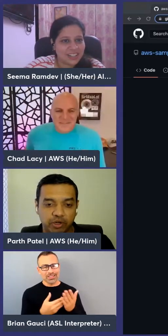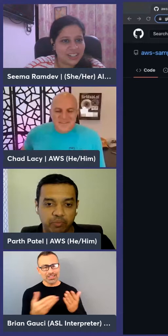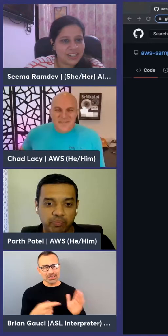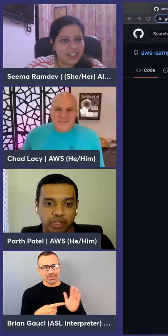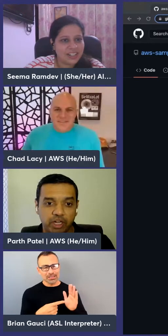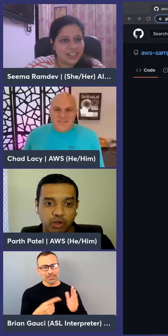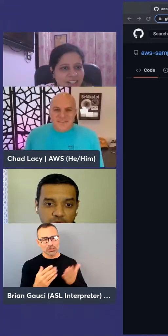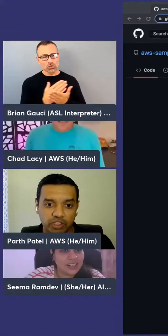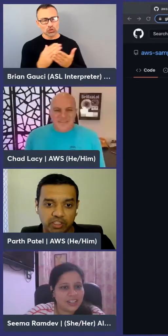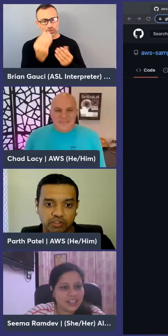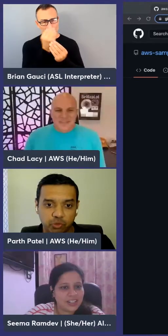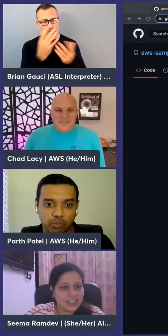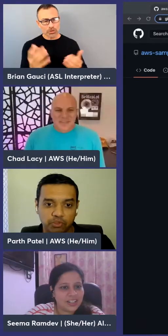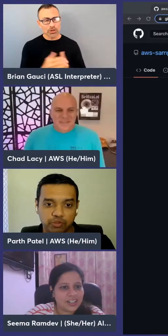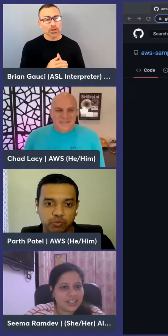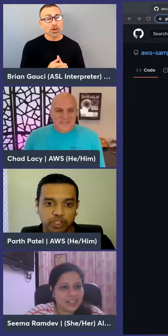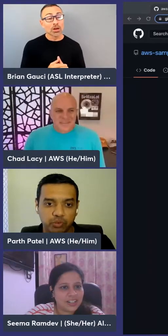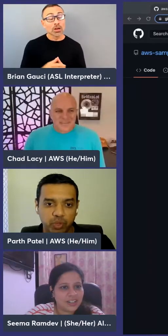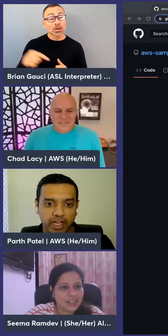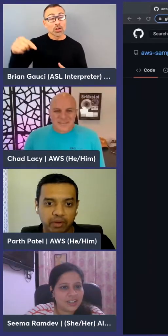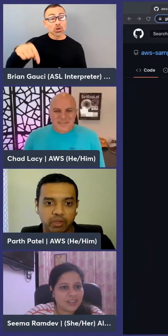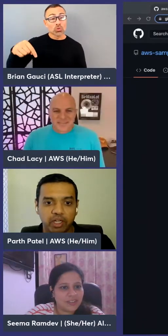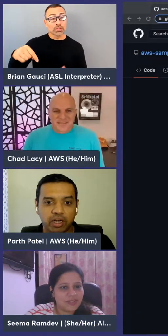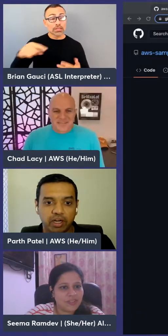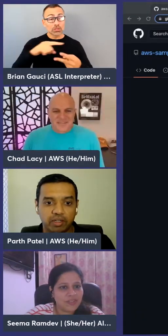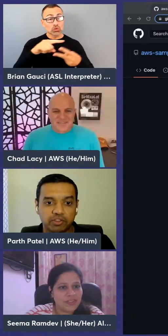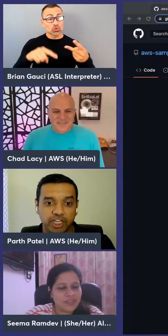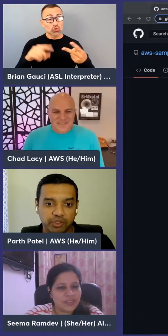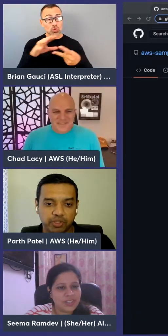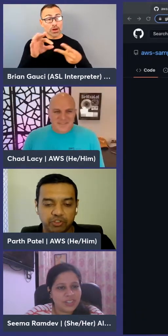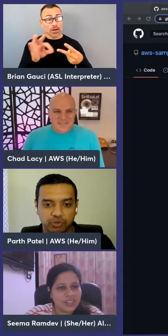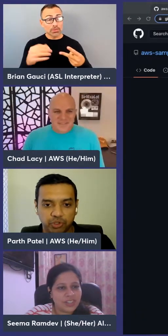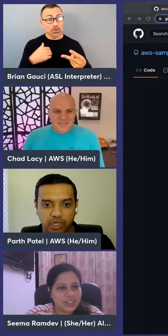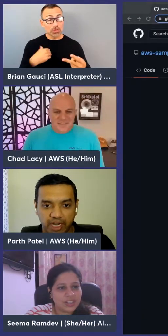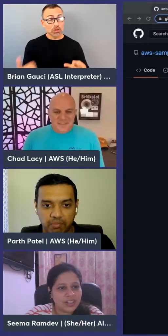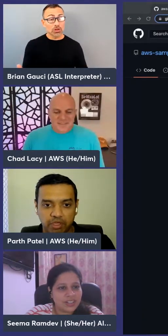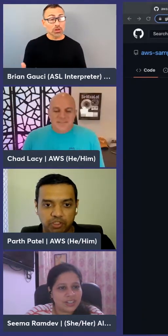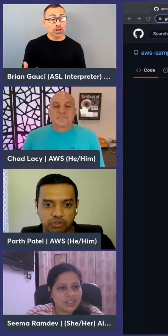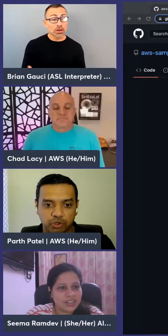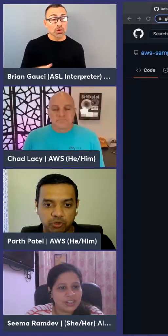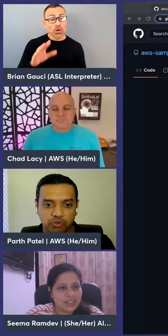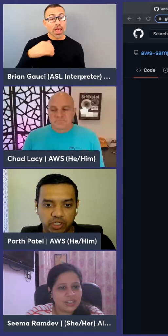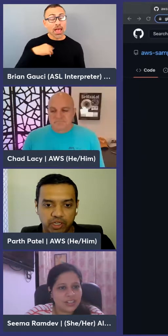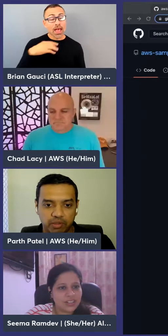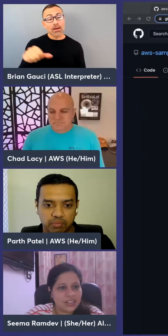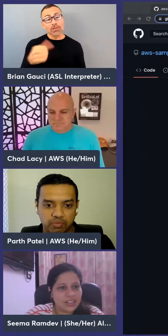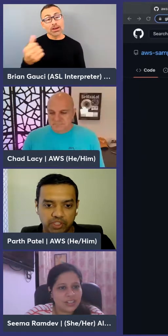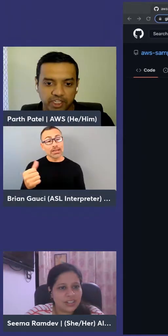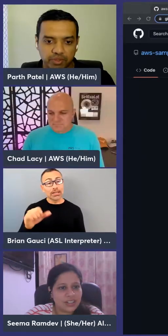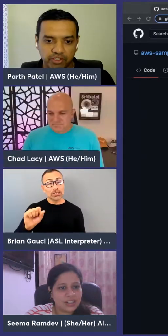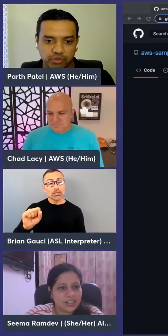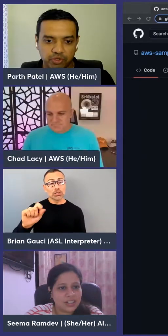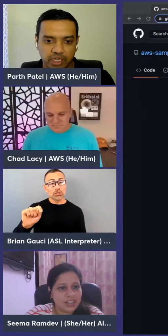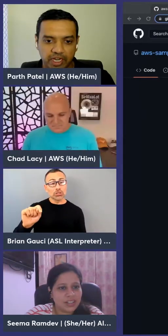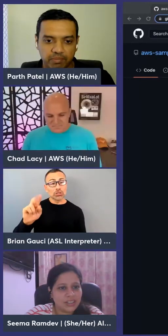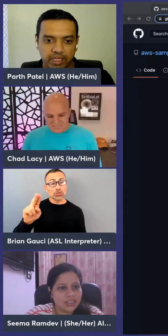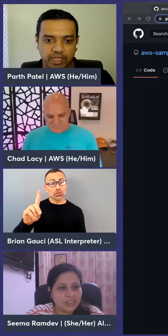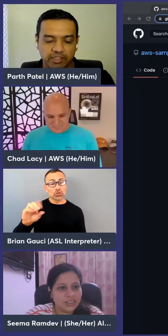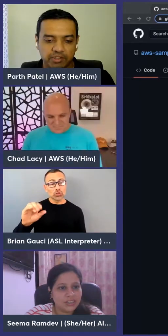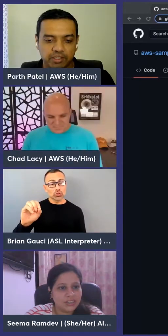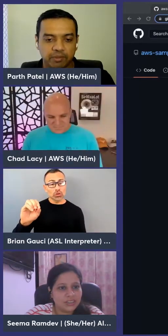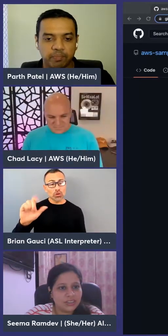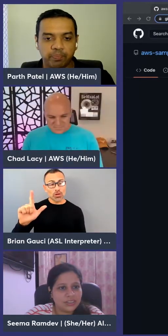is along with this two option, we do have Sagemaker Studio Lab. So Sagemaker Studio